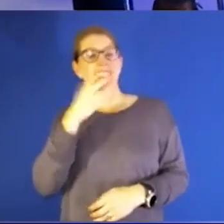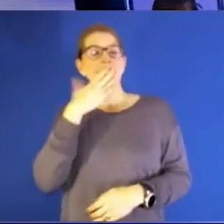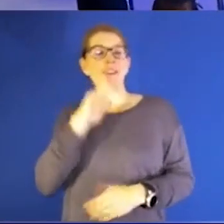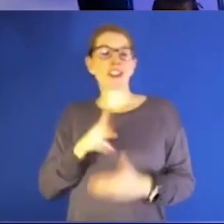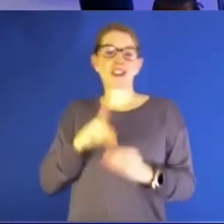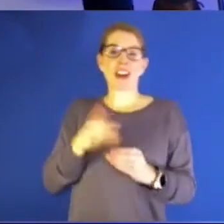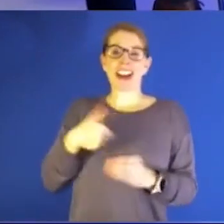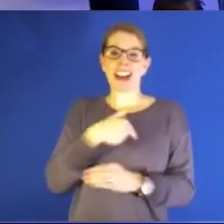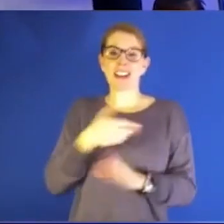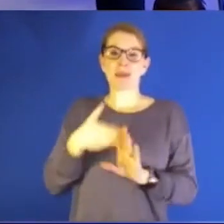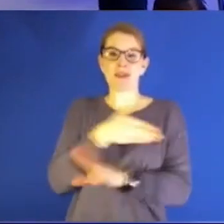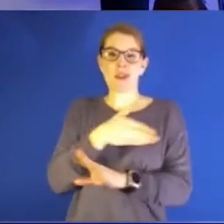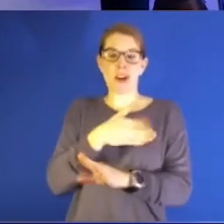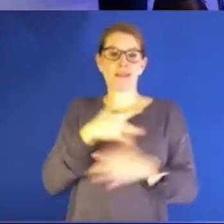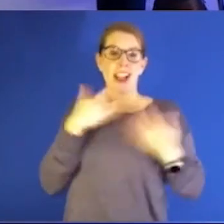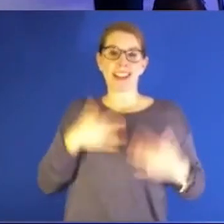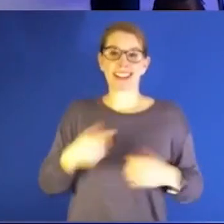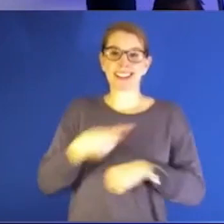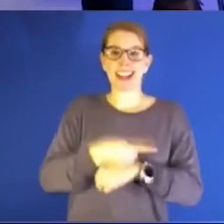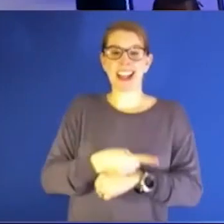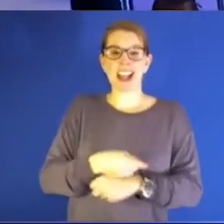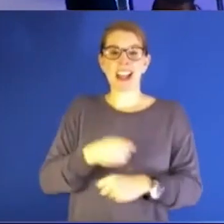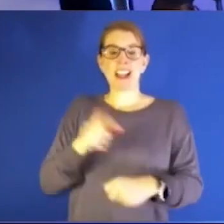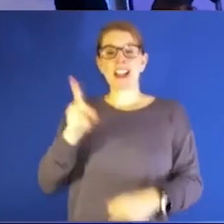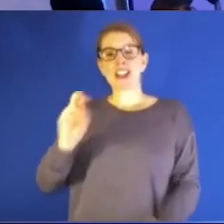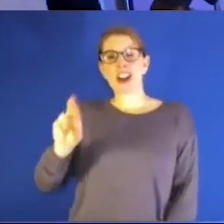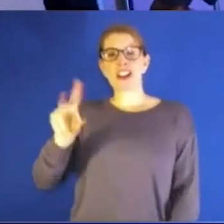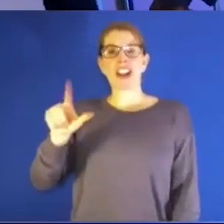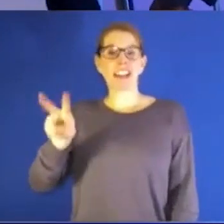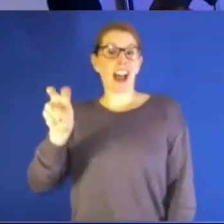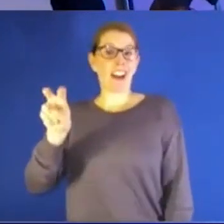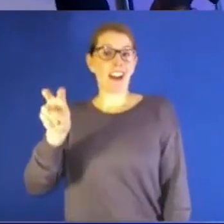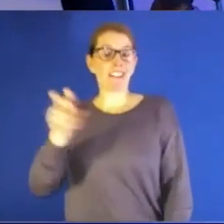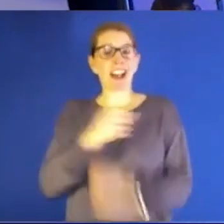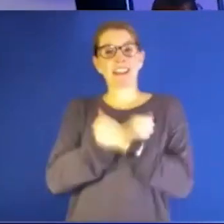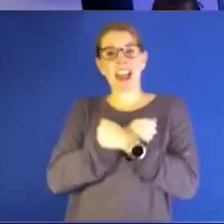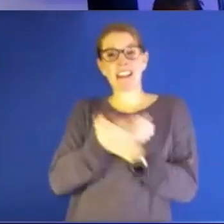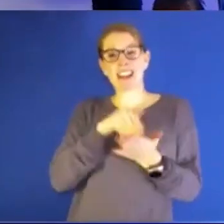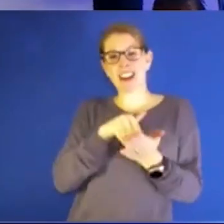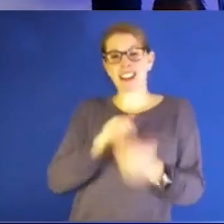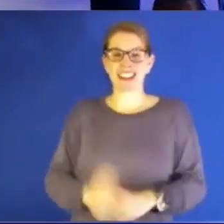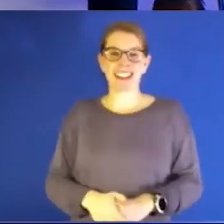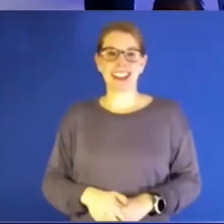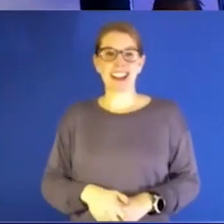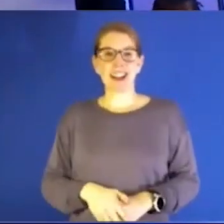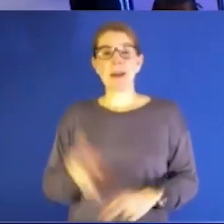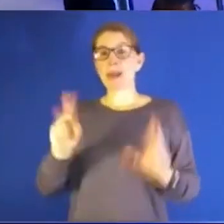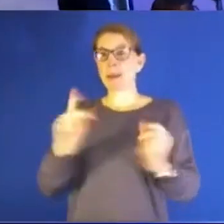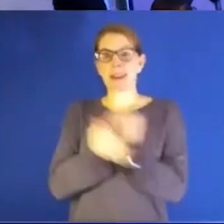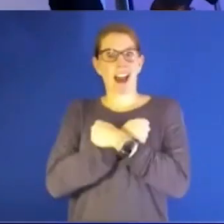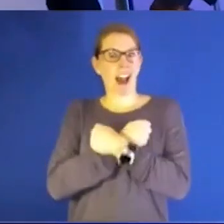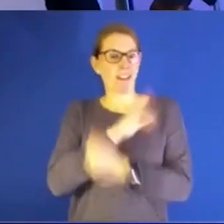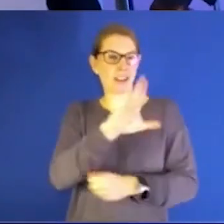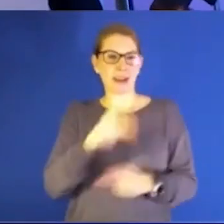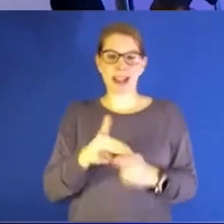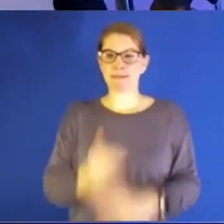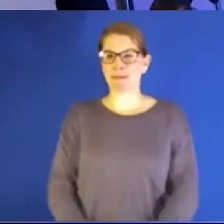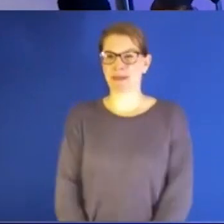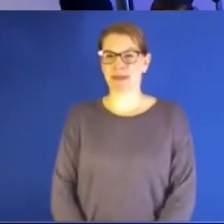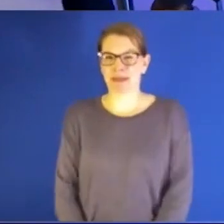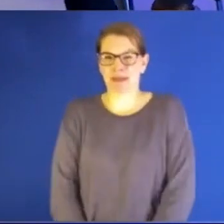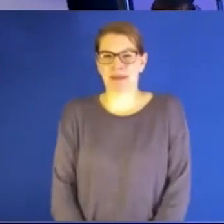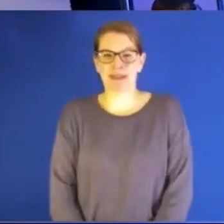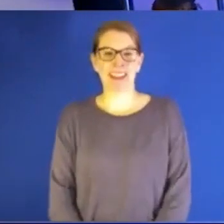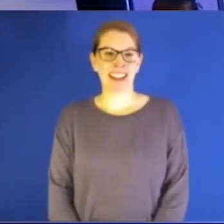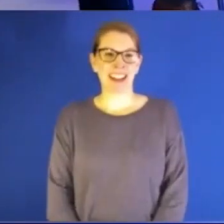Valentine's Day. Sure. The Love Doctor, Dr. Love. I know Oh, Lord, people here were we go. loving your Paging name. Dr. People- Love, yeah. Yeah, so just what do you want us to know as